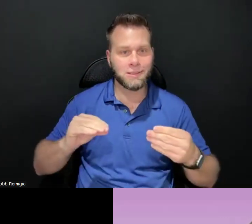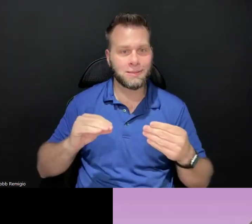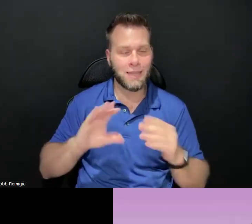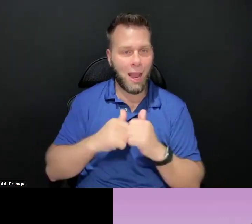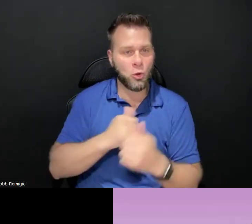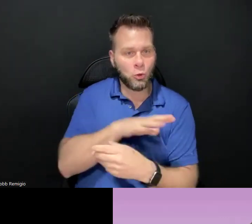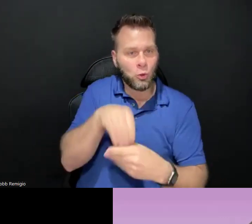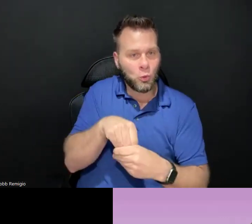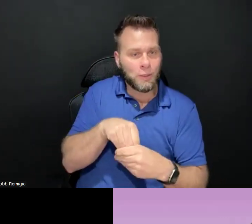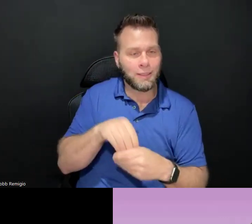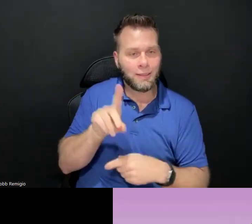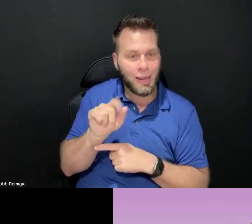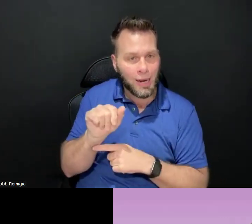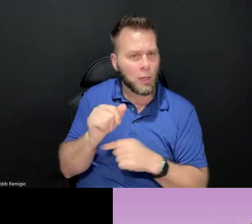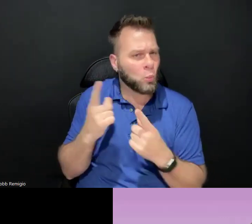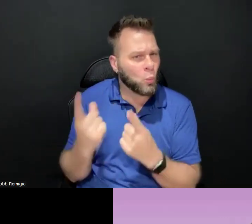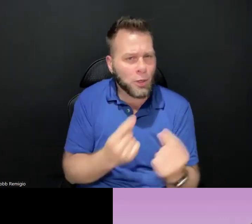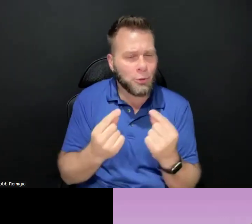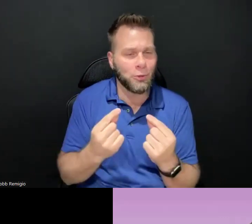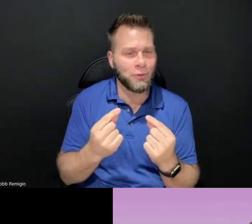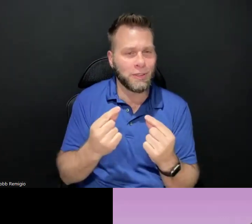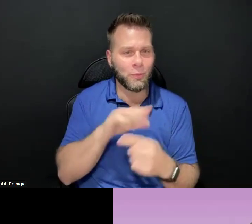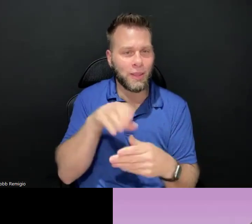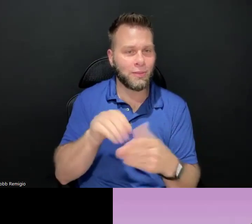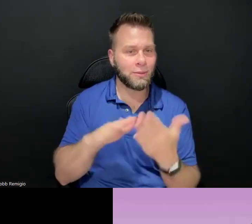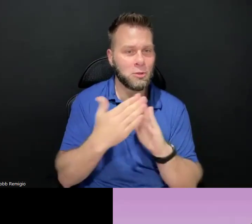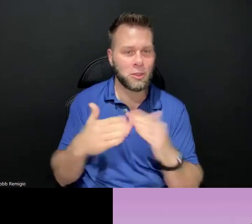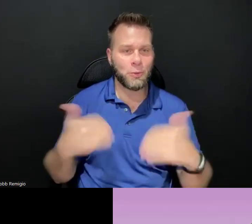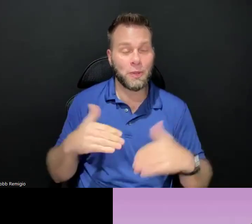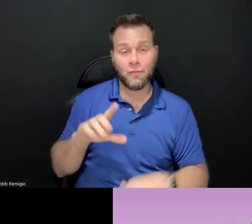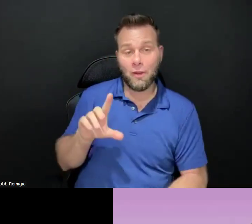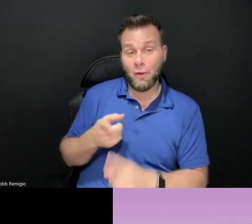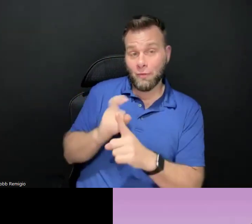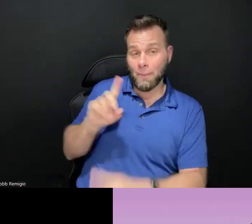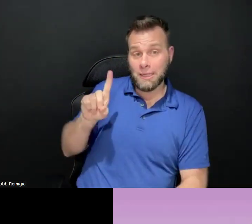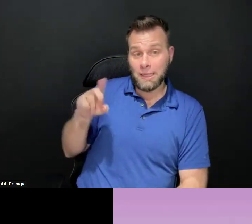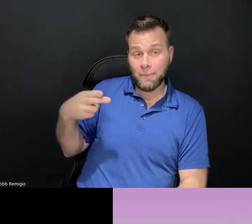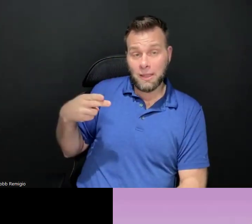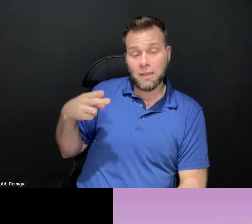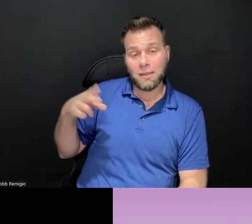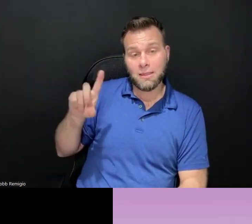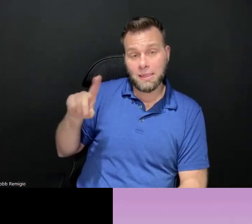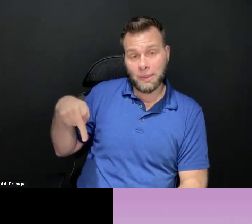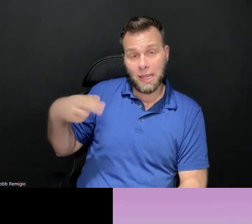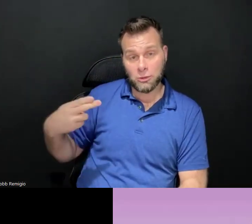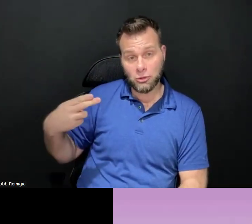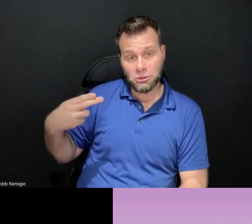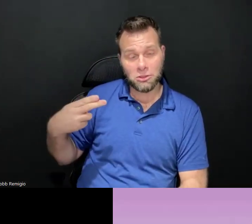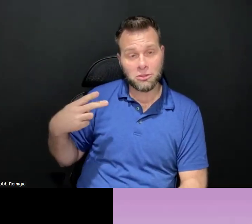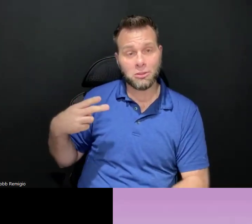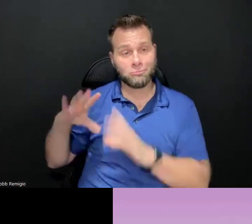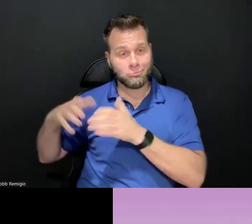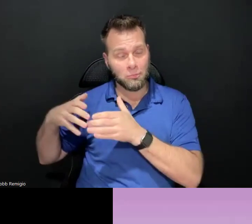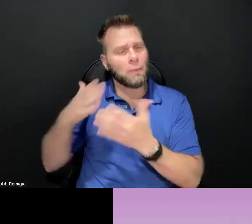data and the work that you're doing in community. So from DPH, we want to thank you so much for being here